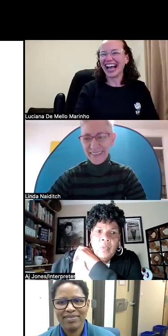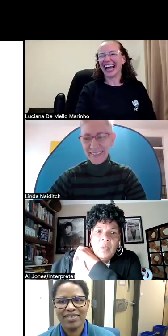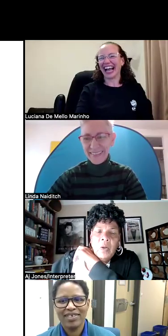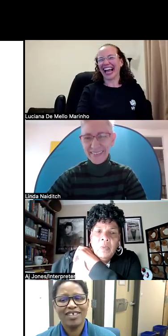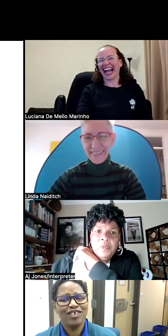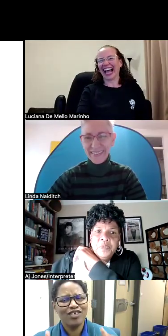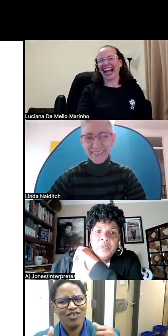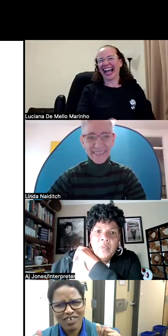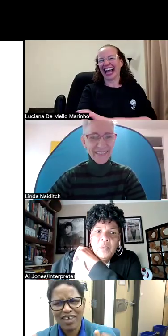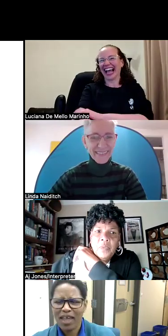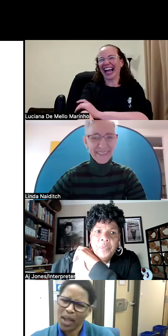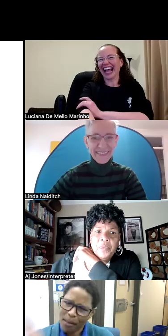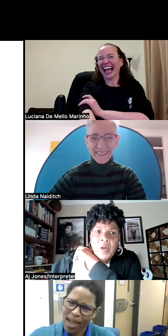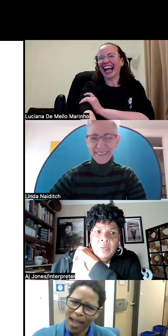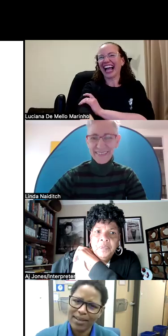on.